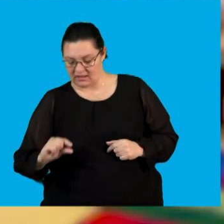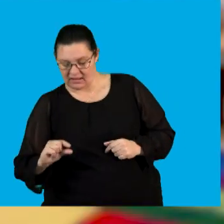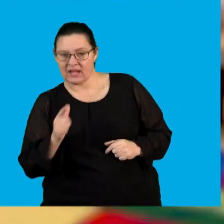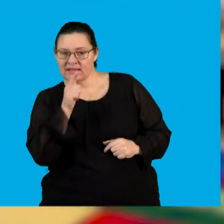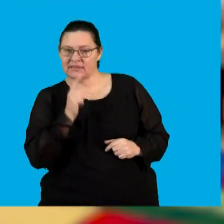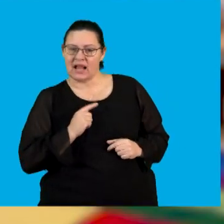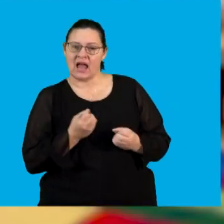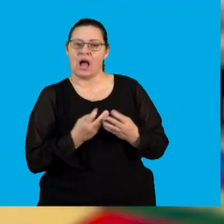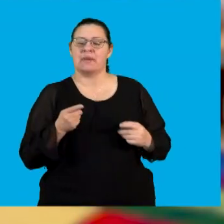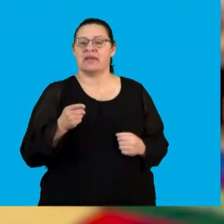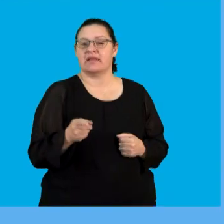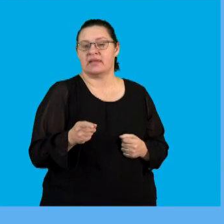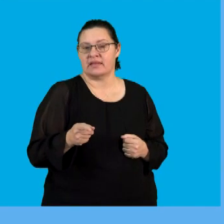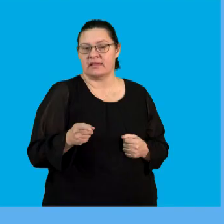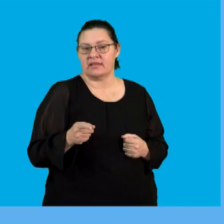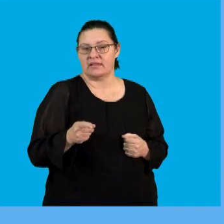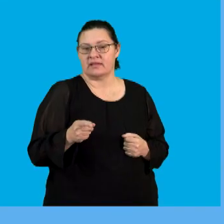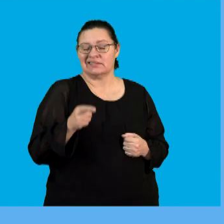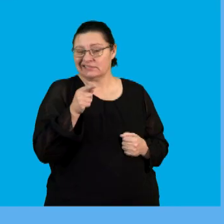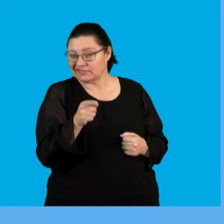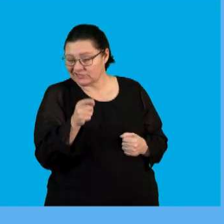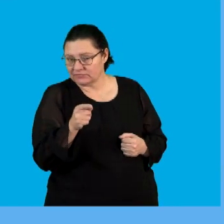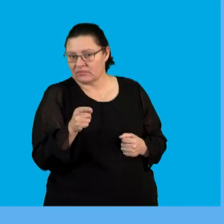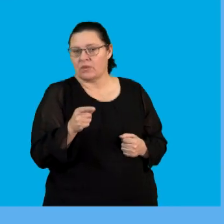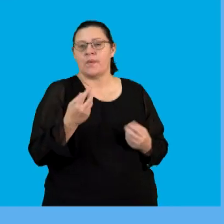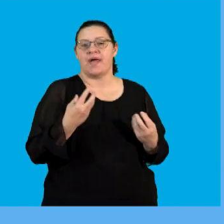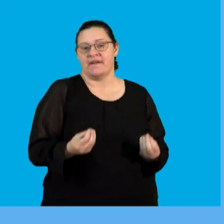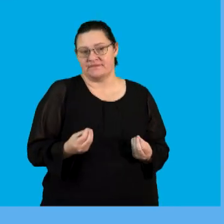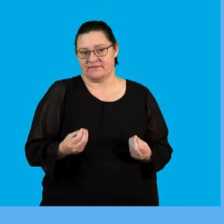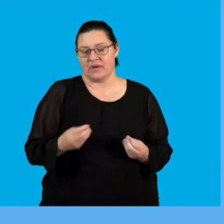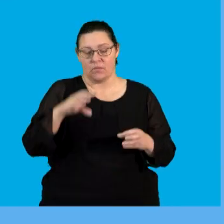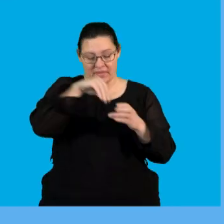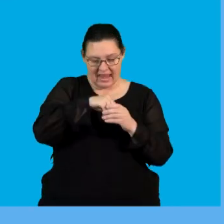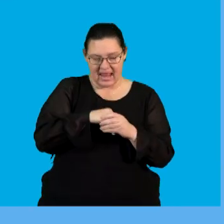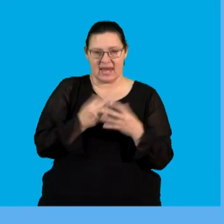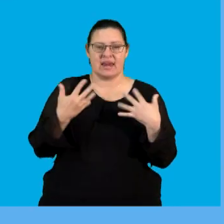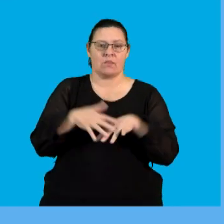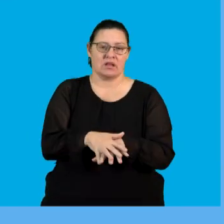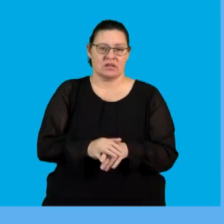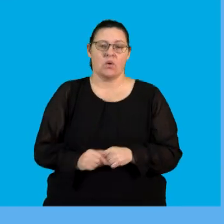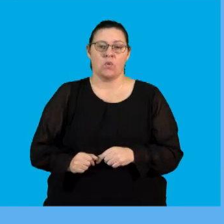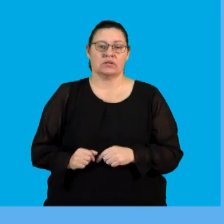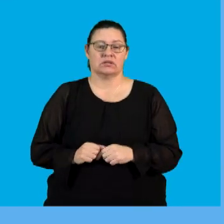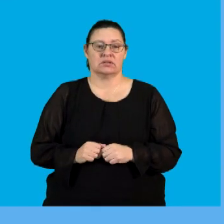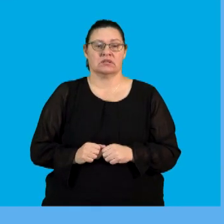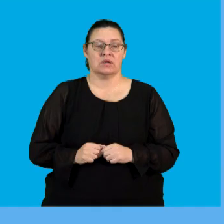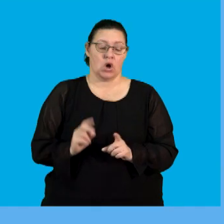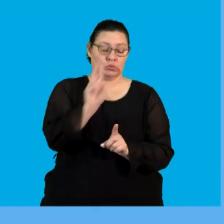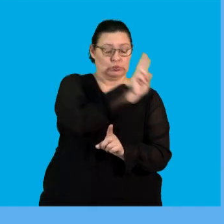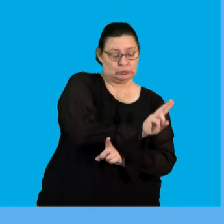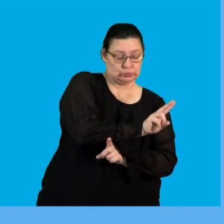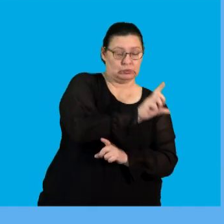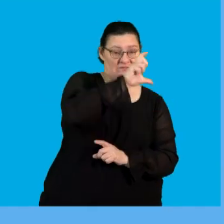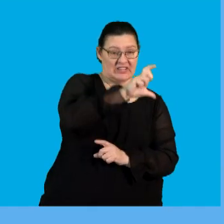the subscripts are telling us the numbers here at the bottom, they are telling us how many of those particular atoms we have in this compound. Whereas the 2 that